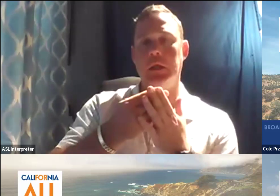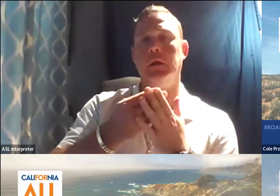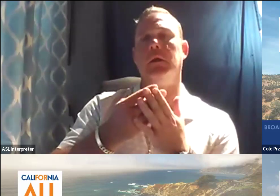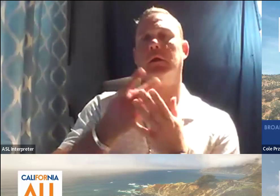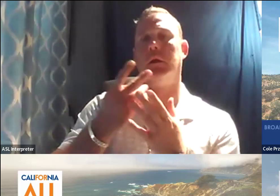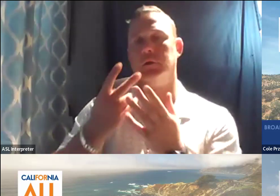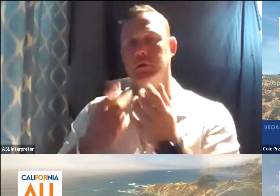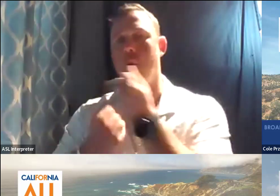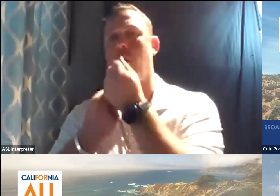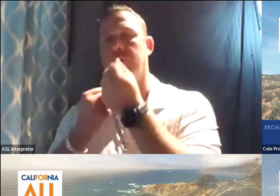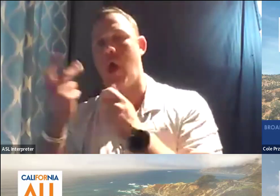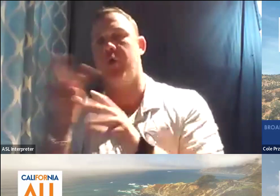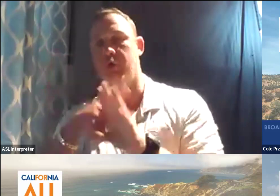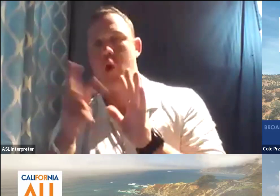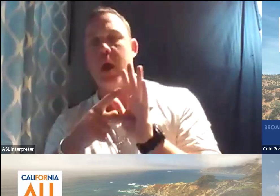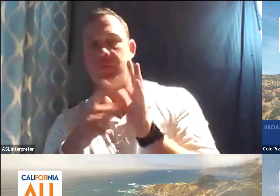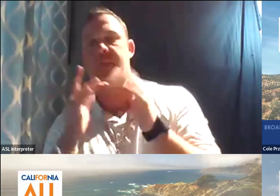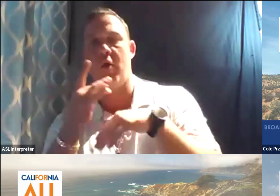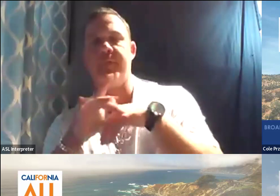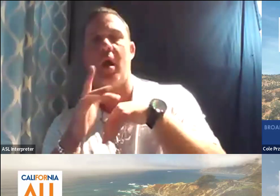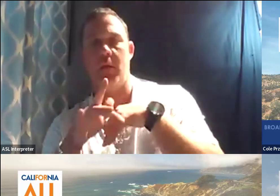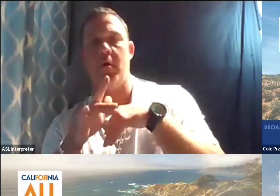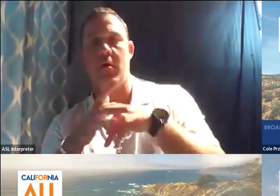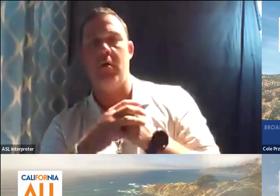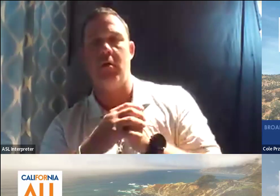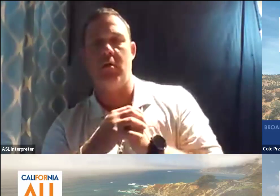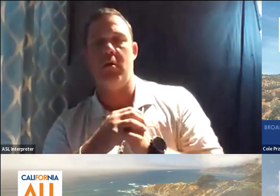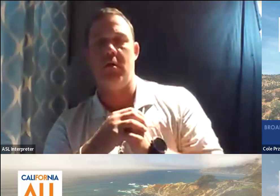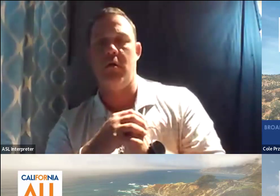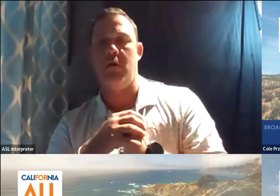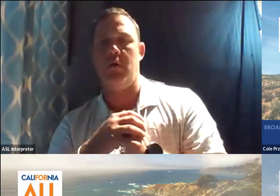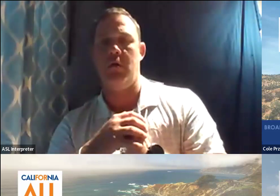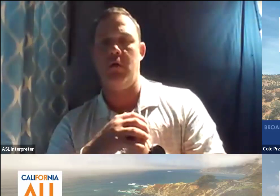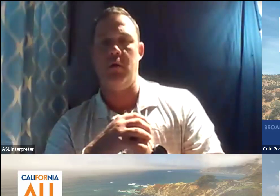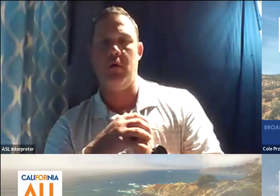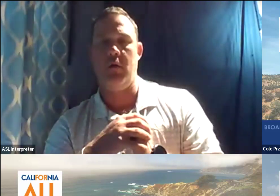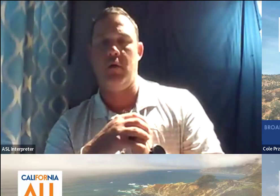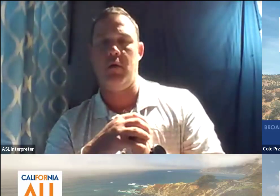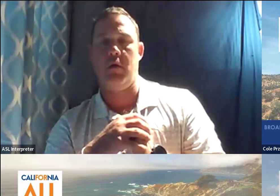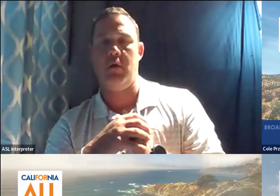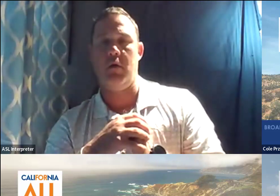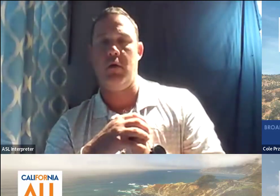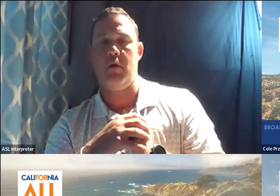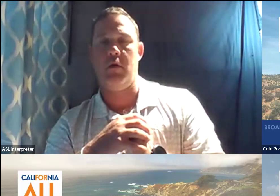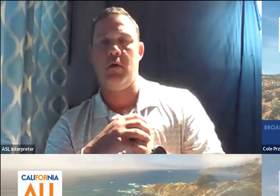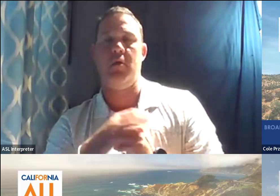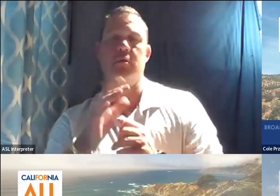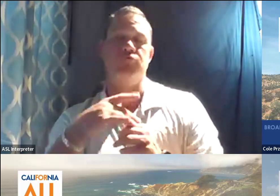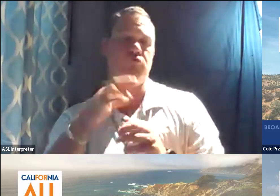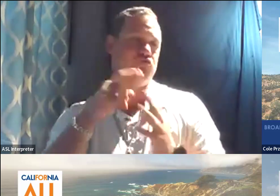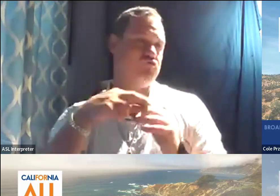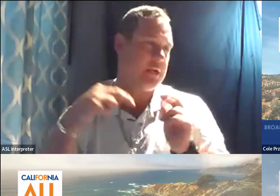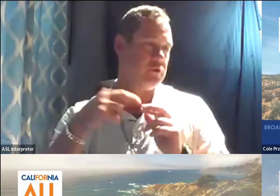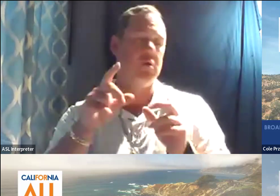available programs. And that was around, you know, the regional local planning,